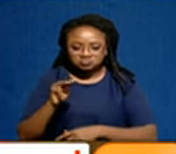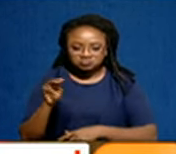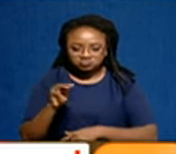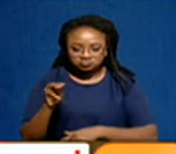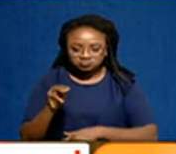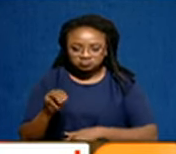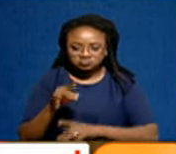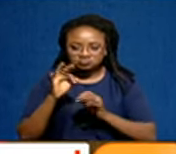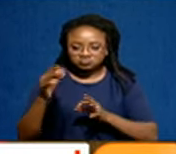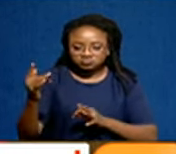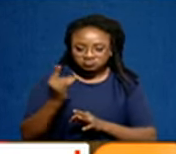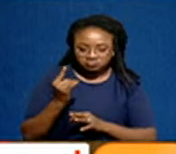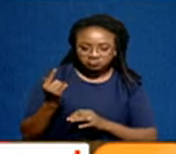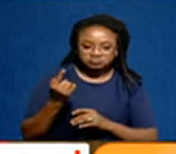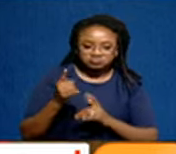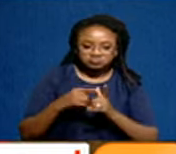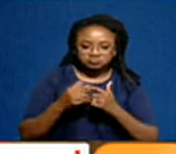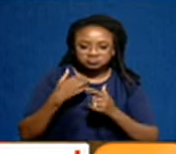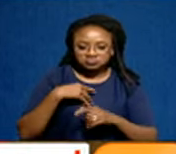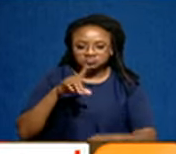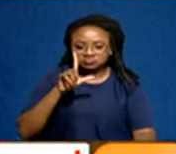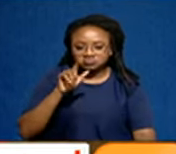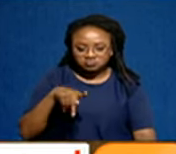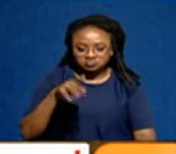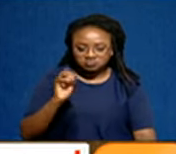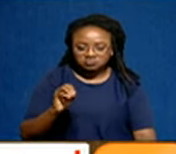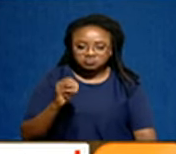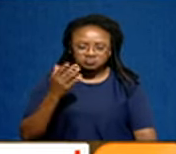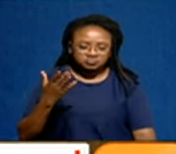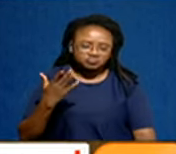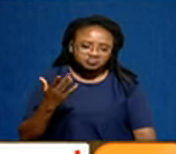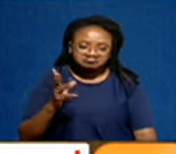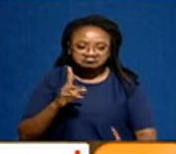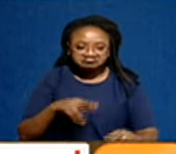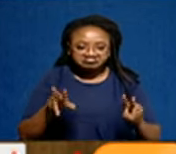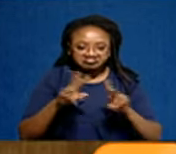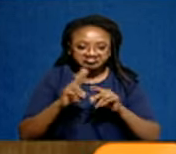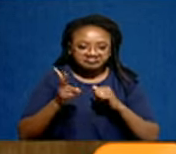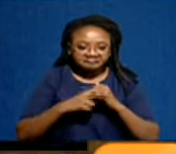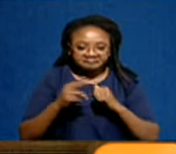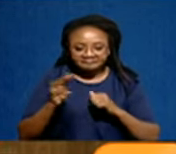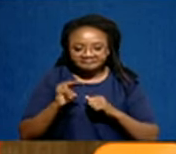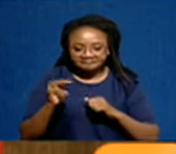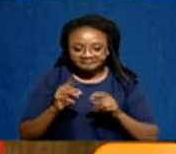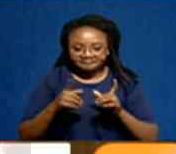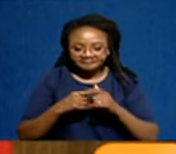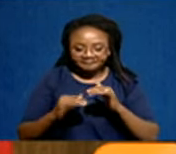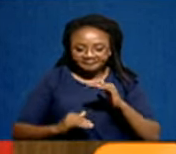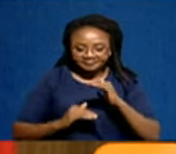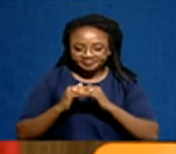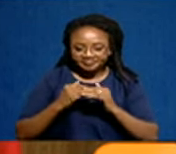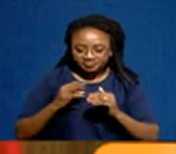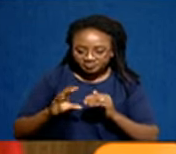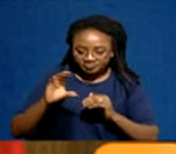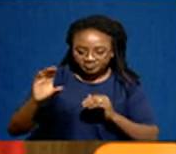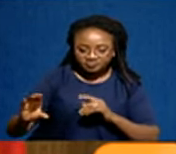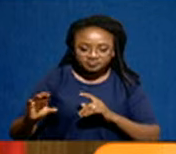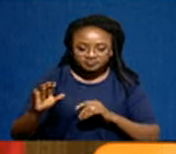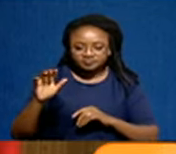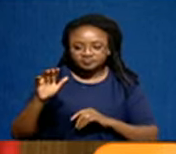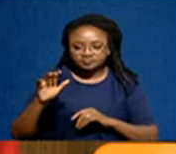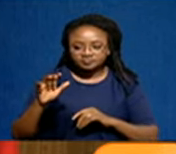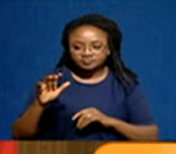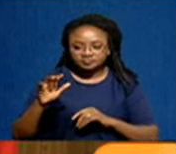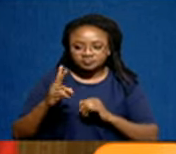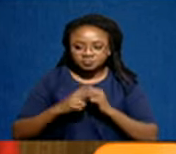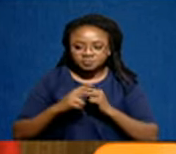So if you came to us with an LPU, let's say your LPU is worth 7 million, the maximum we finance as a bank is